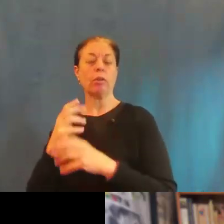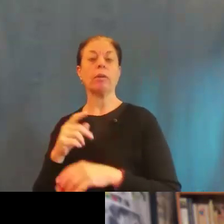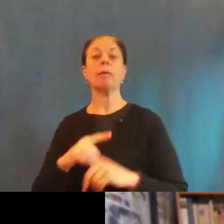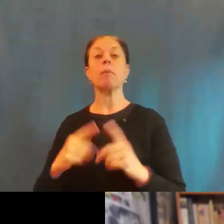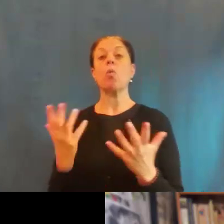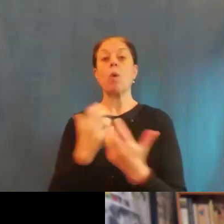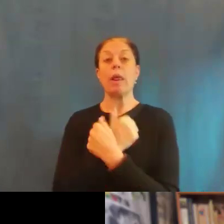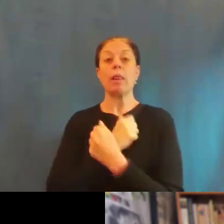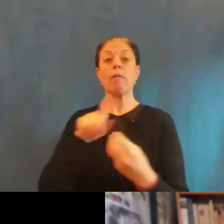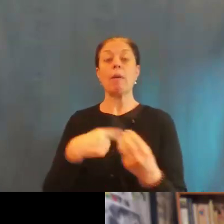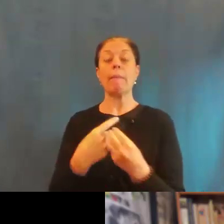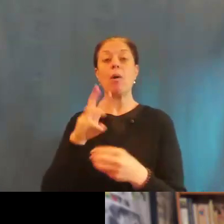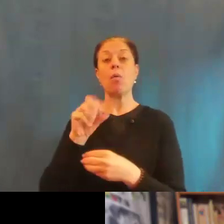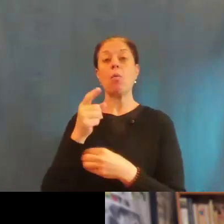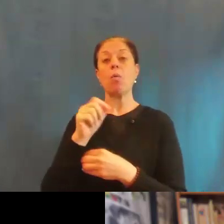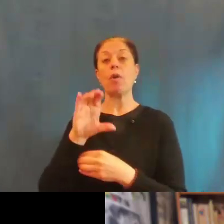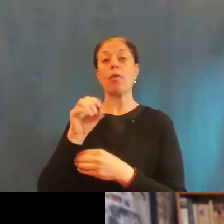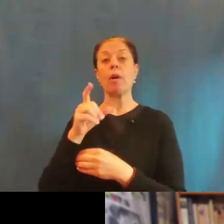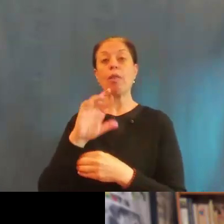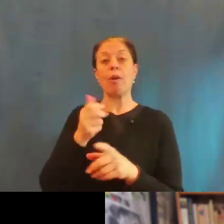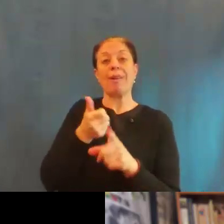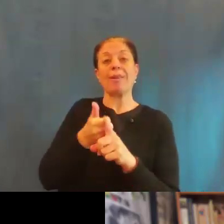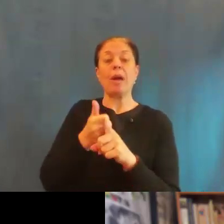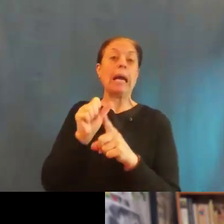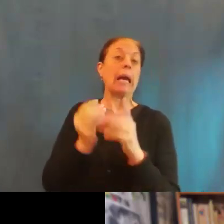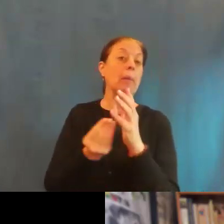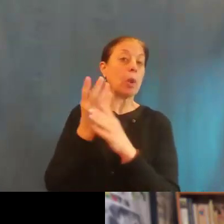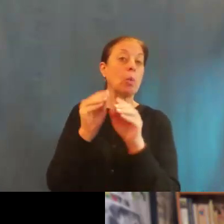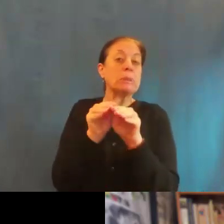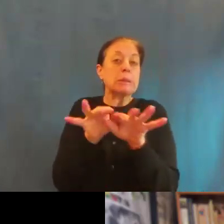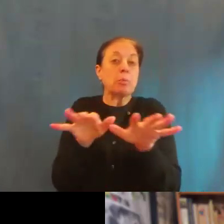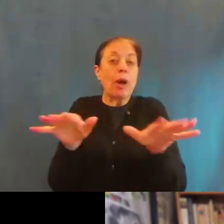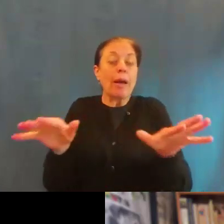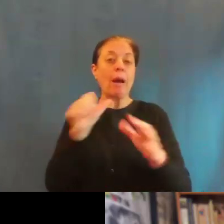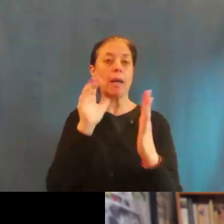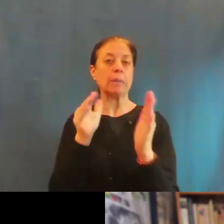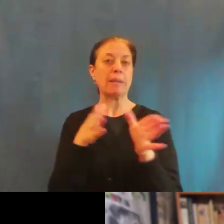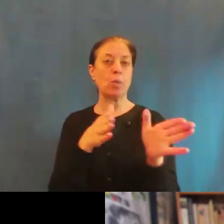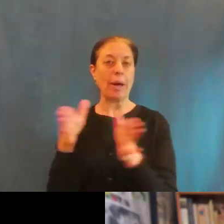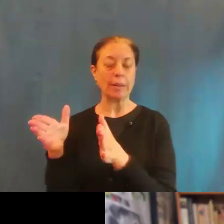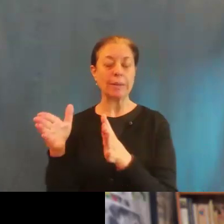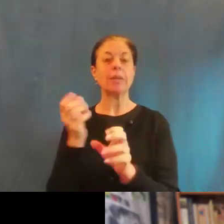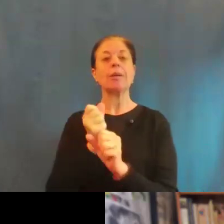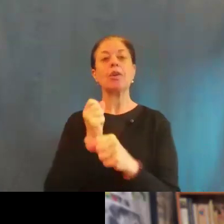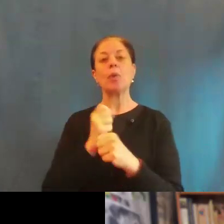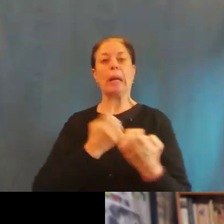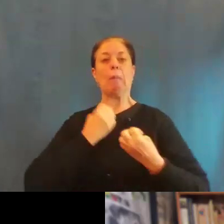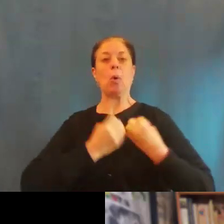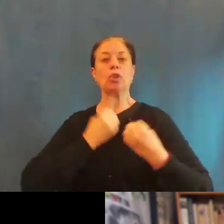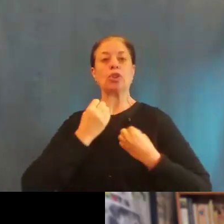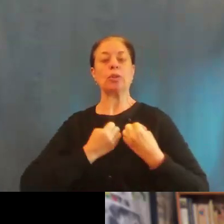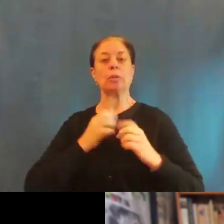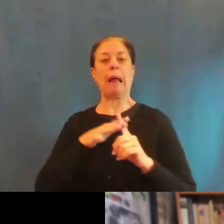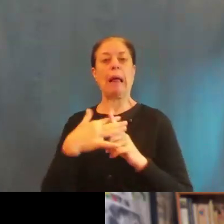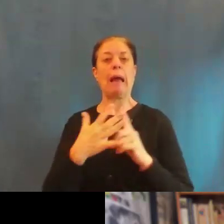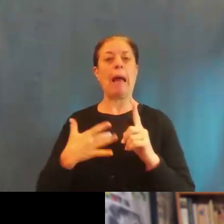about watercolor is it has this will of its own. It can bloom and spread in unexpected ways, creating an emotional